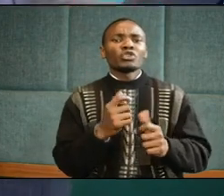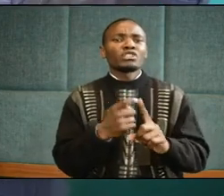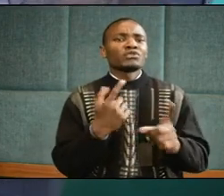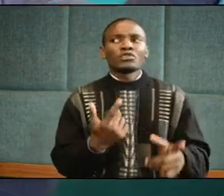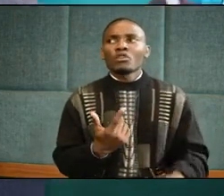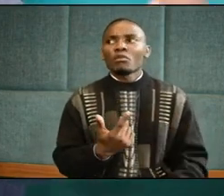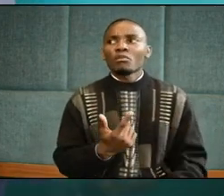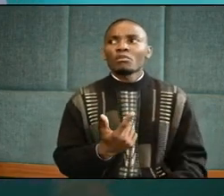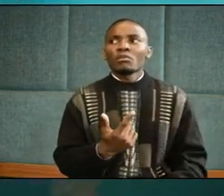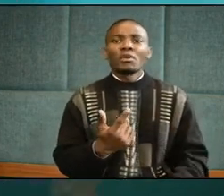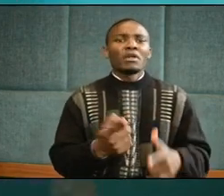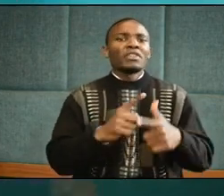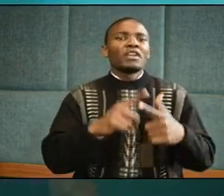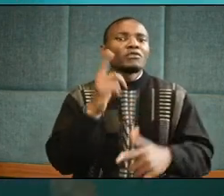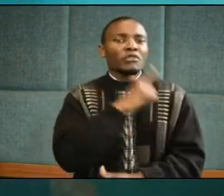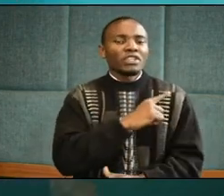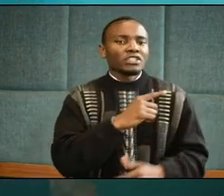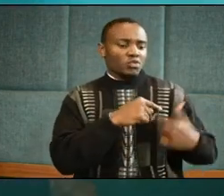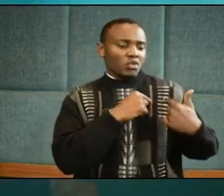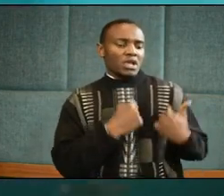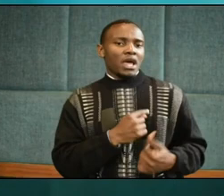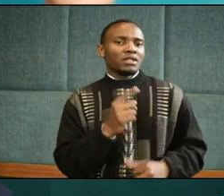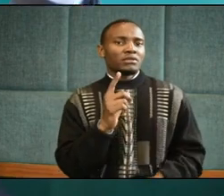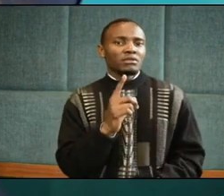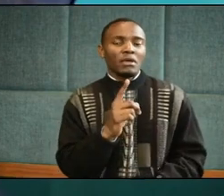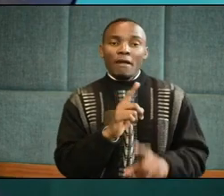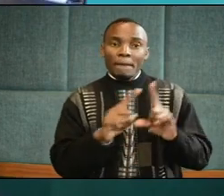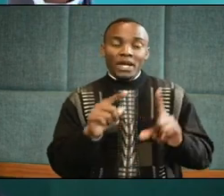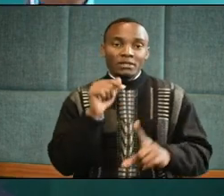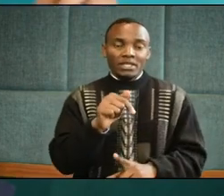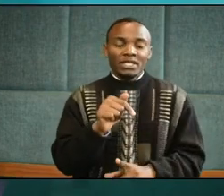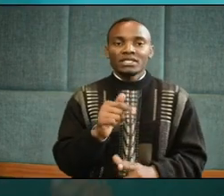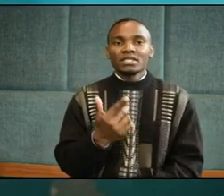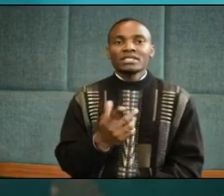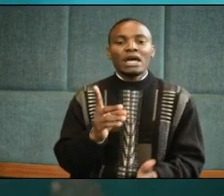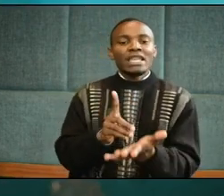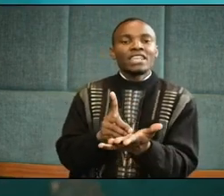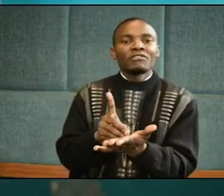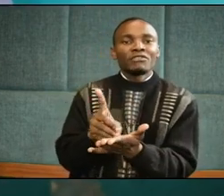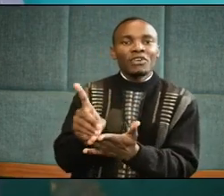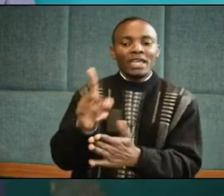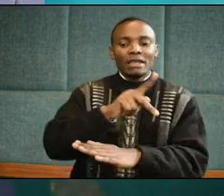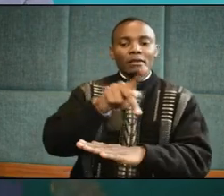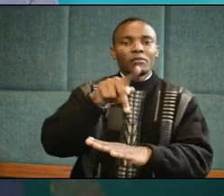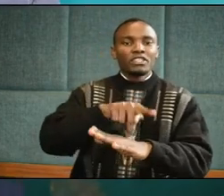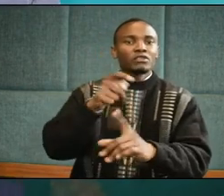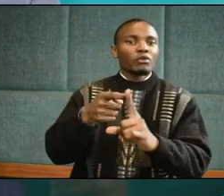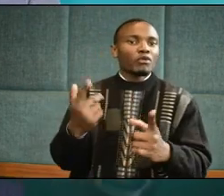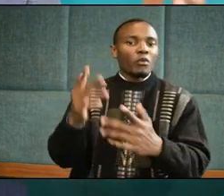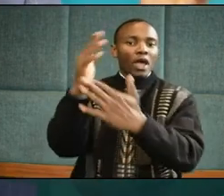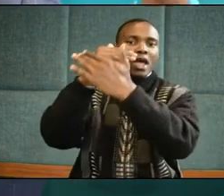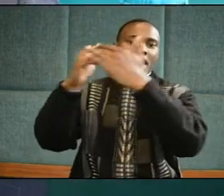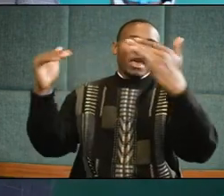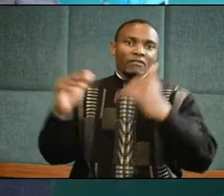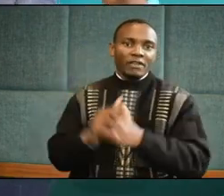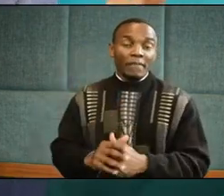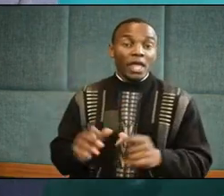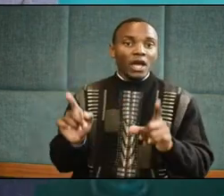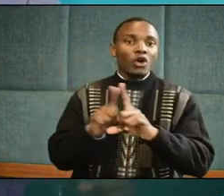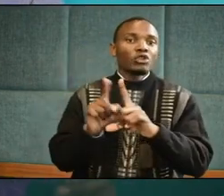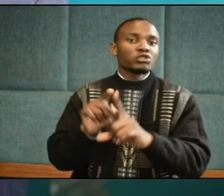rises unbidden in our hearts. It is a divine principle from heaven, and it